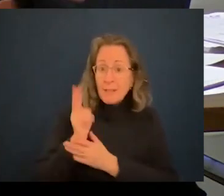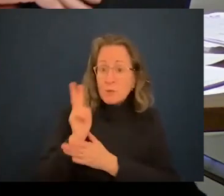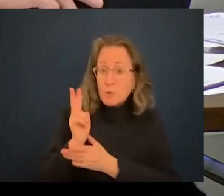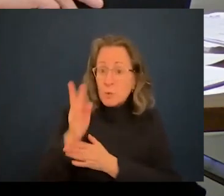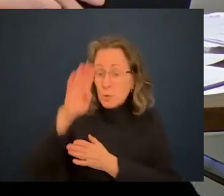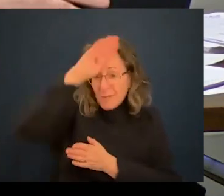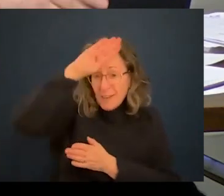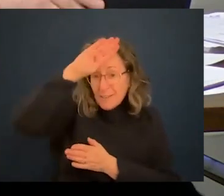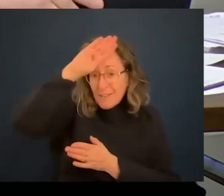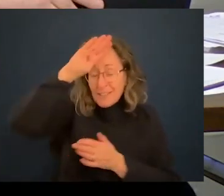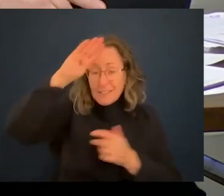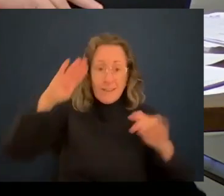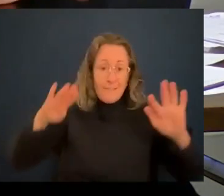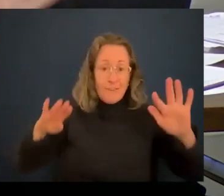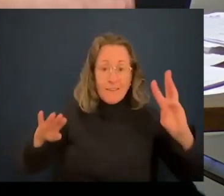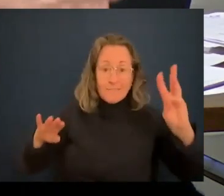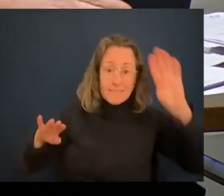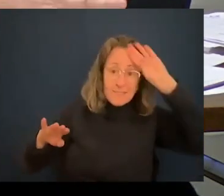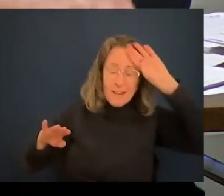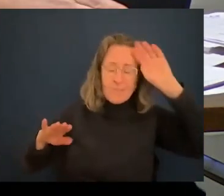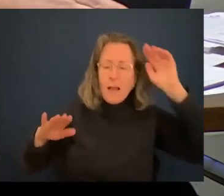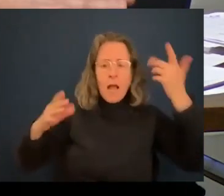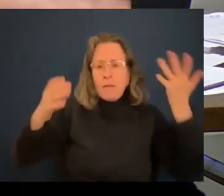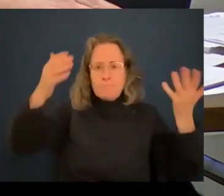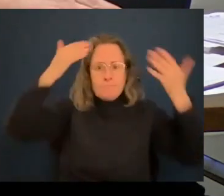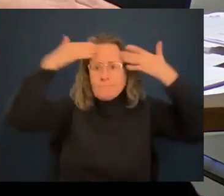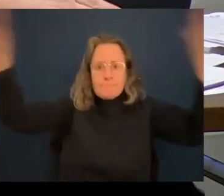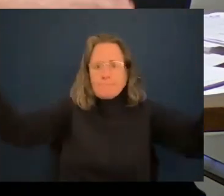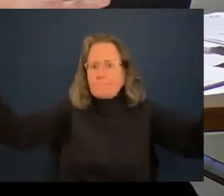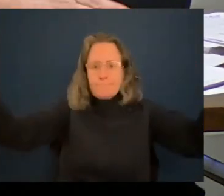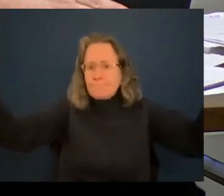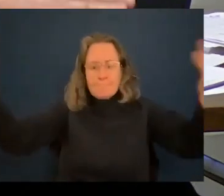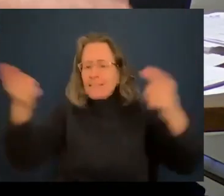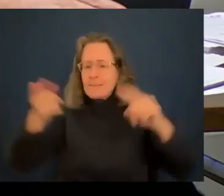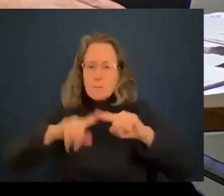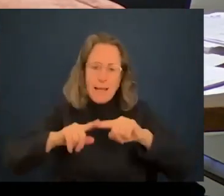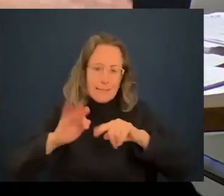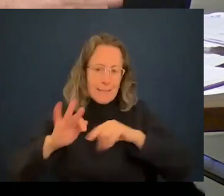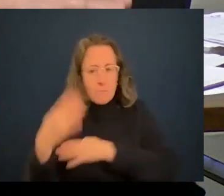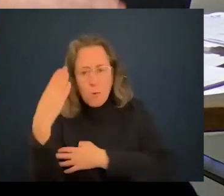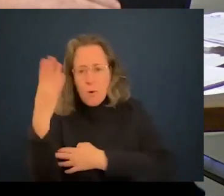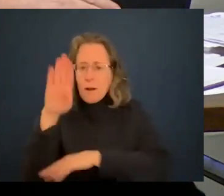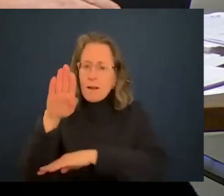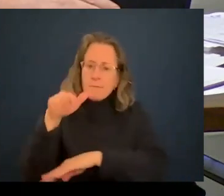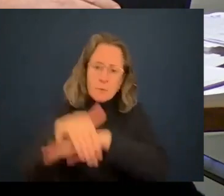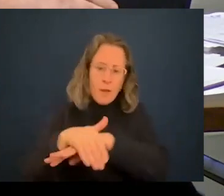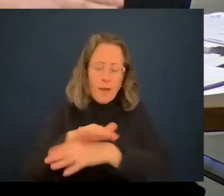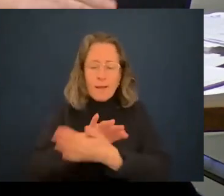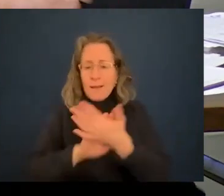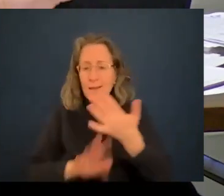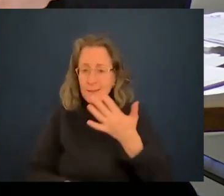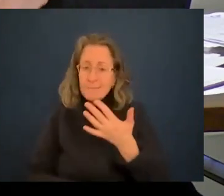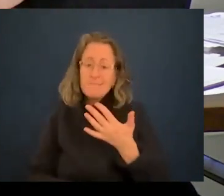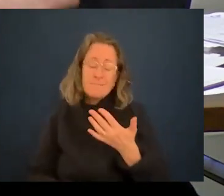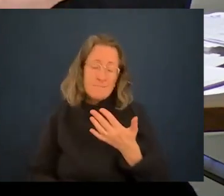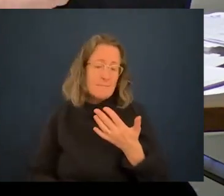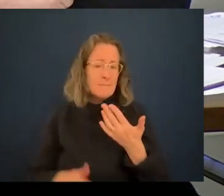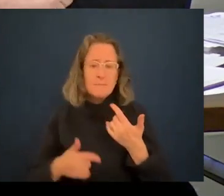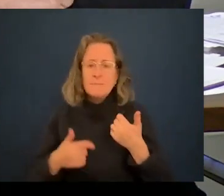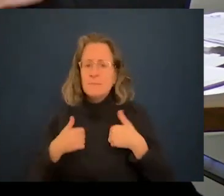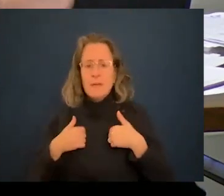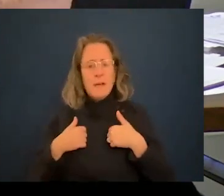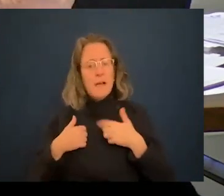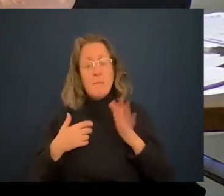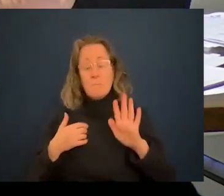depends on the time of day my only guarantee that I know at least five people are coming on a truck King